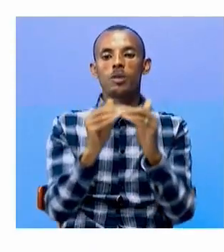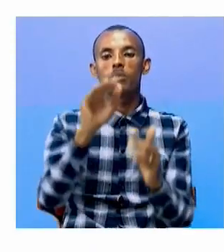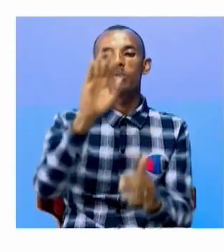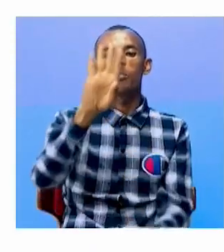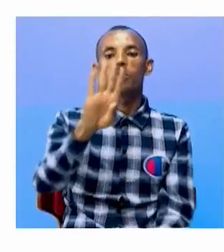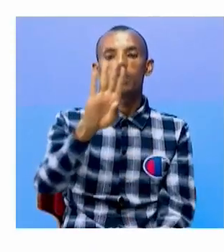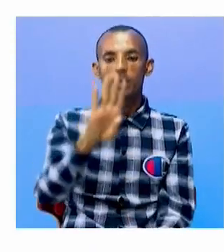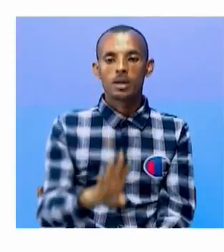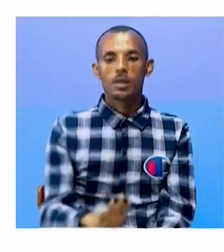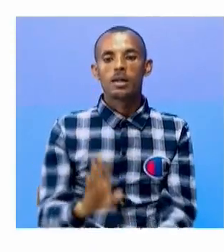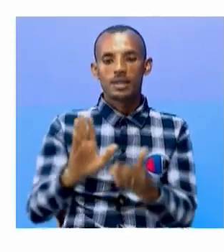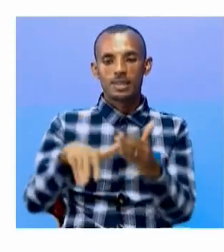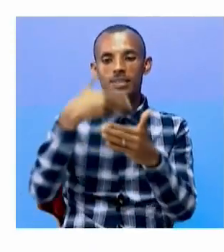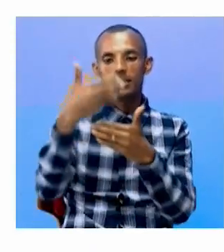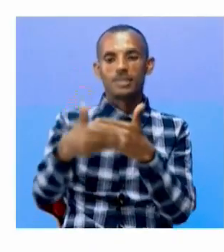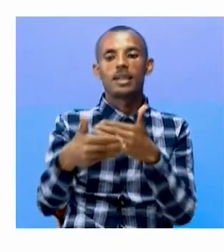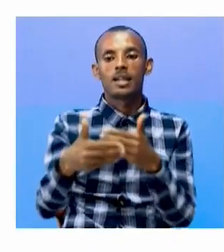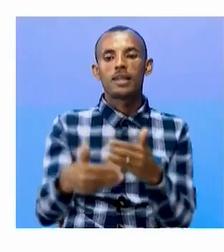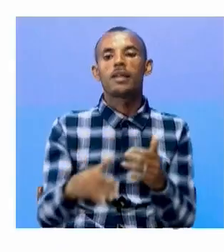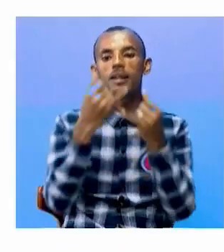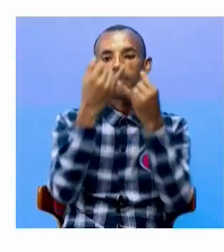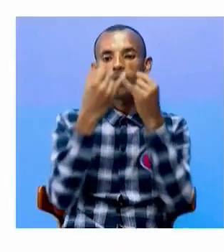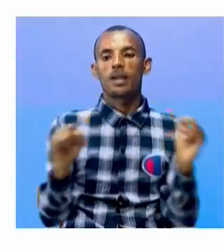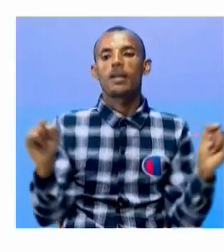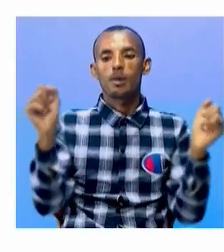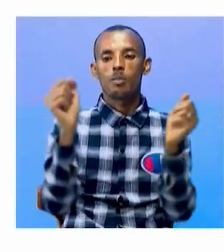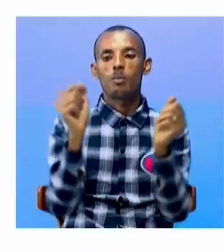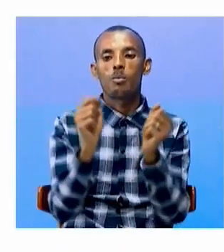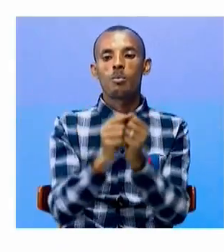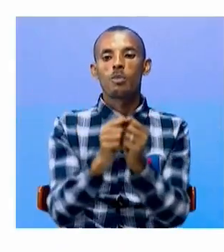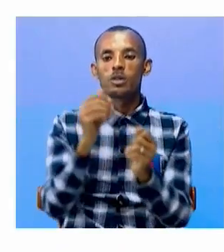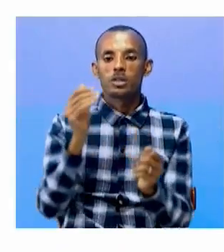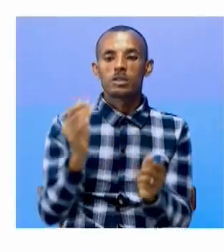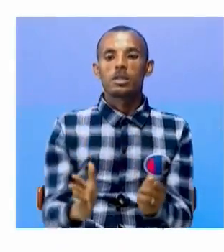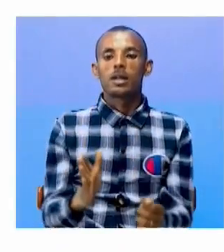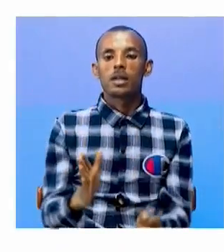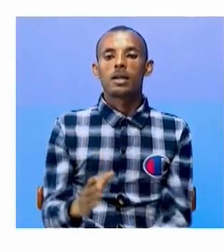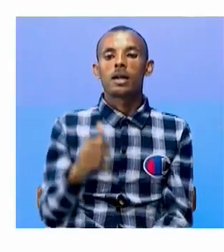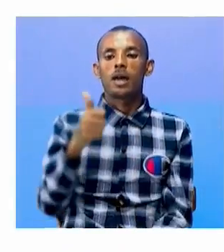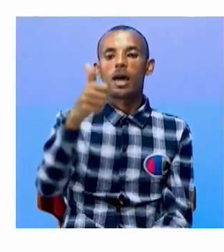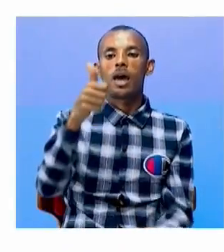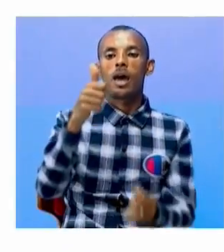B, then dividing both sides by some